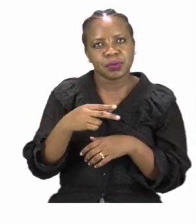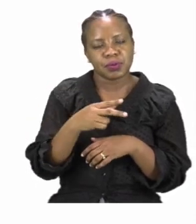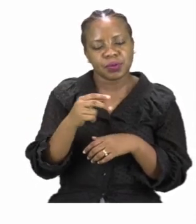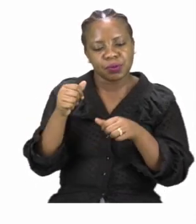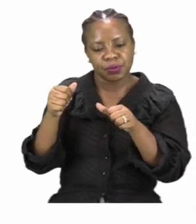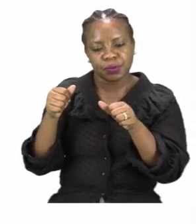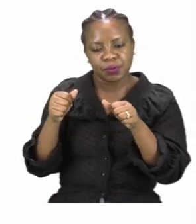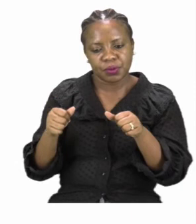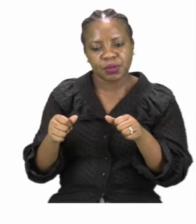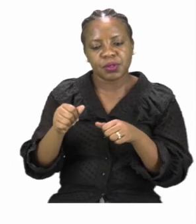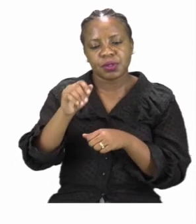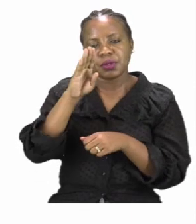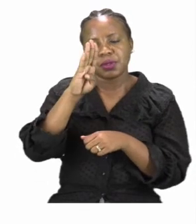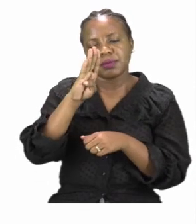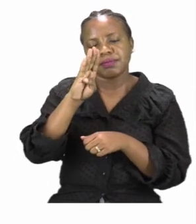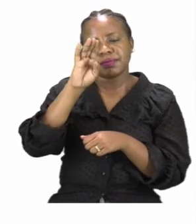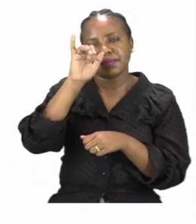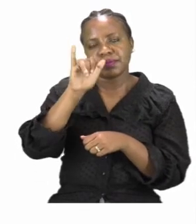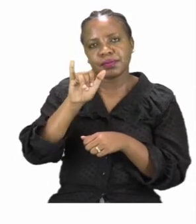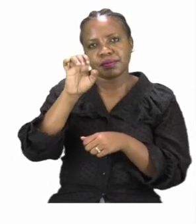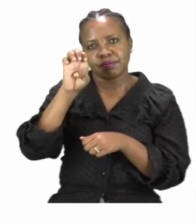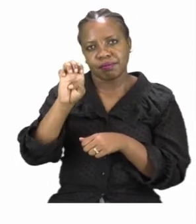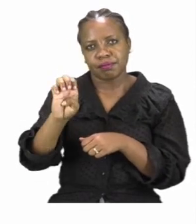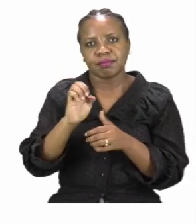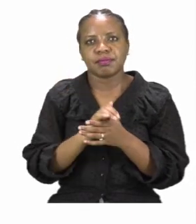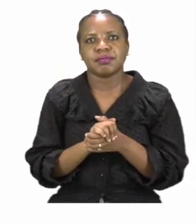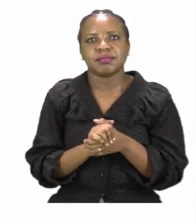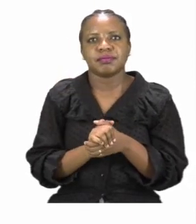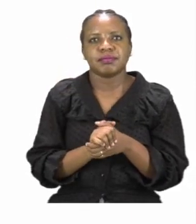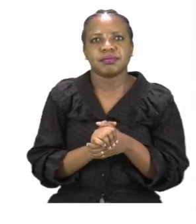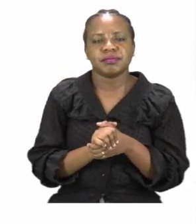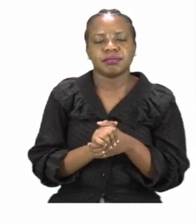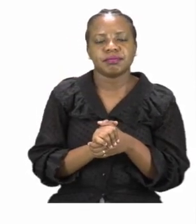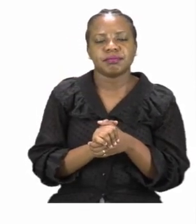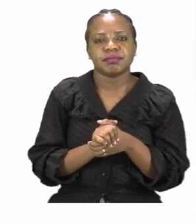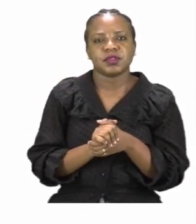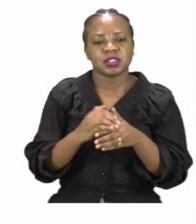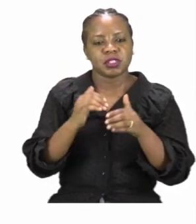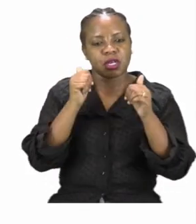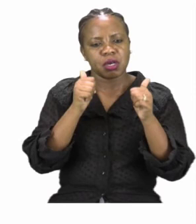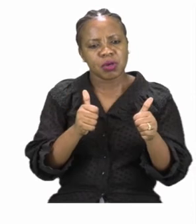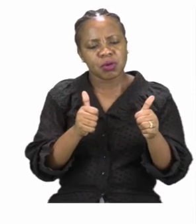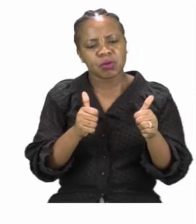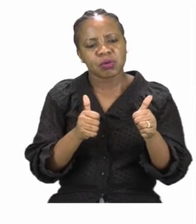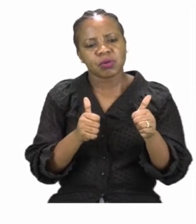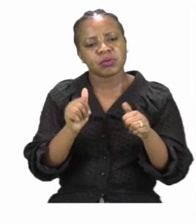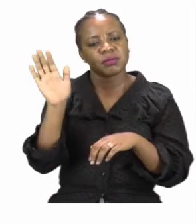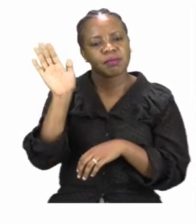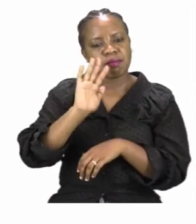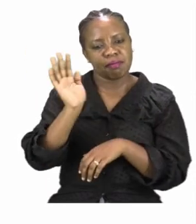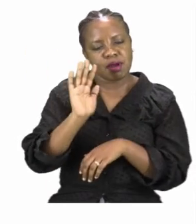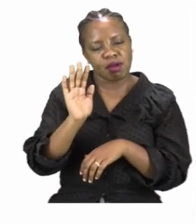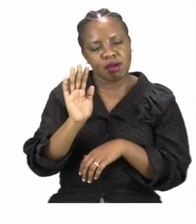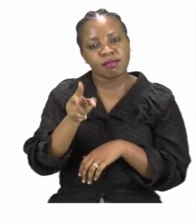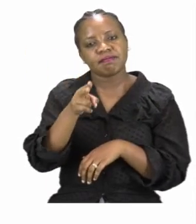bye, you're going to stick it where it's saying goodbye. Now the rest of